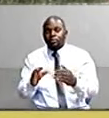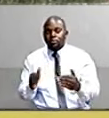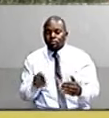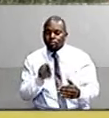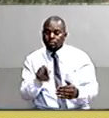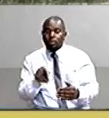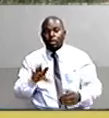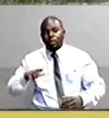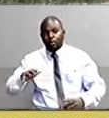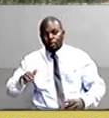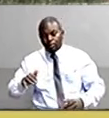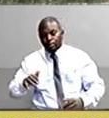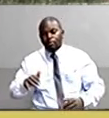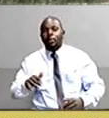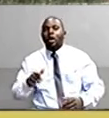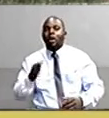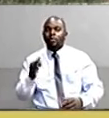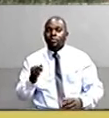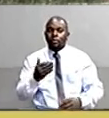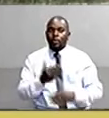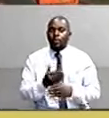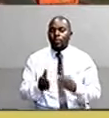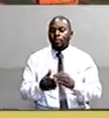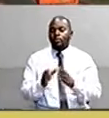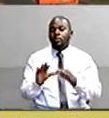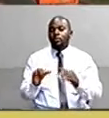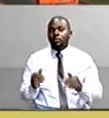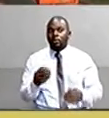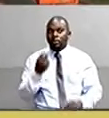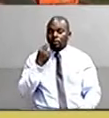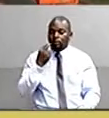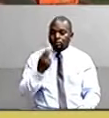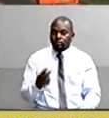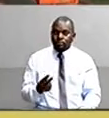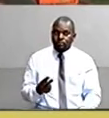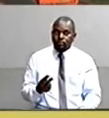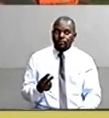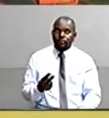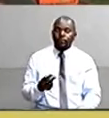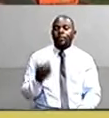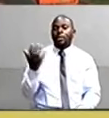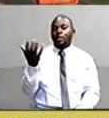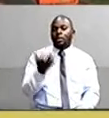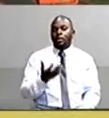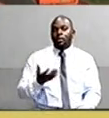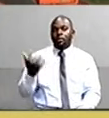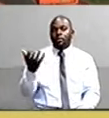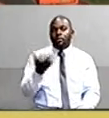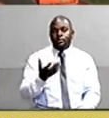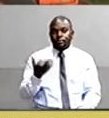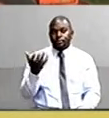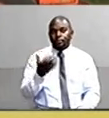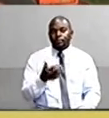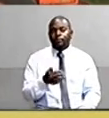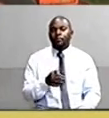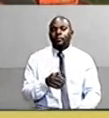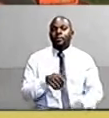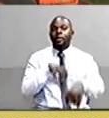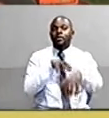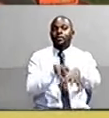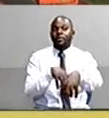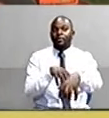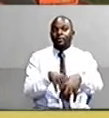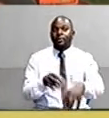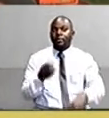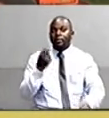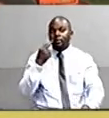the water facilities that we have constructed. We have looked at the, once we have done the assessment of the farm, and looking